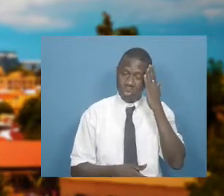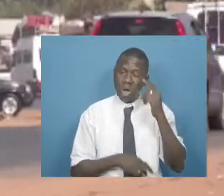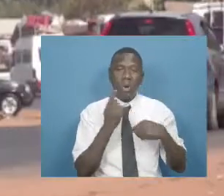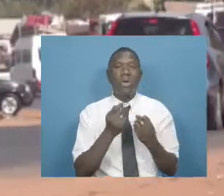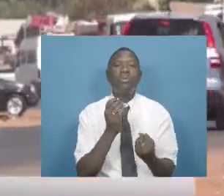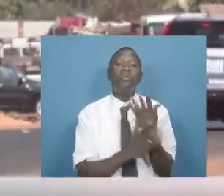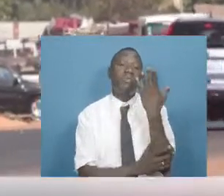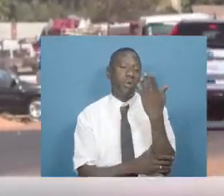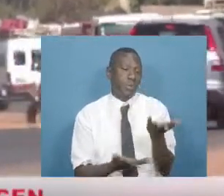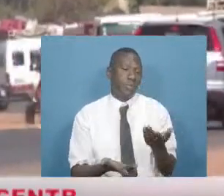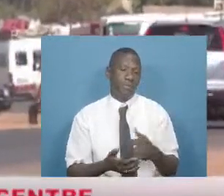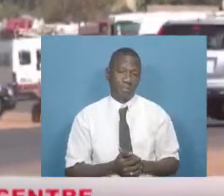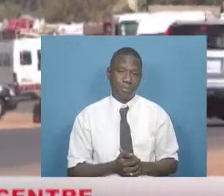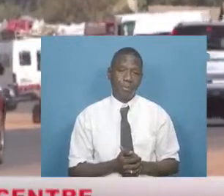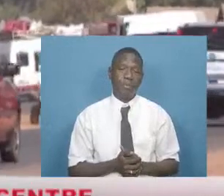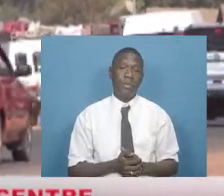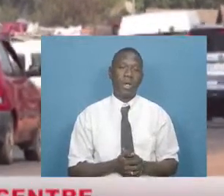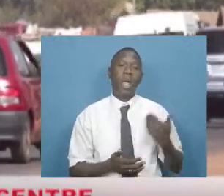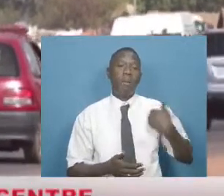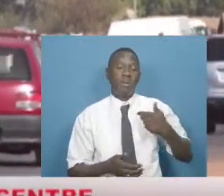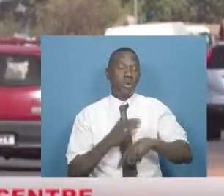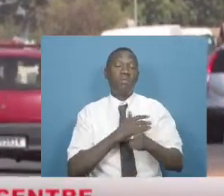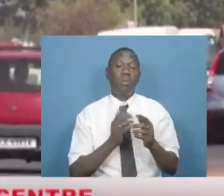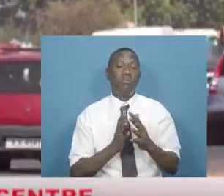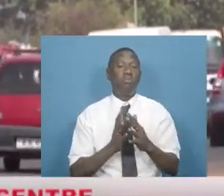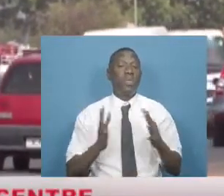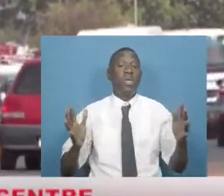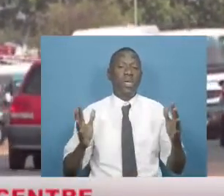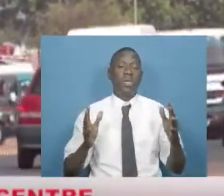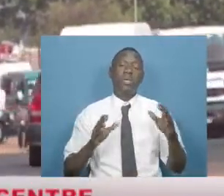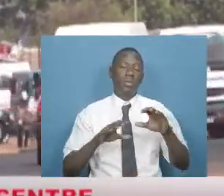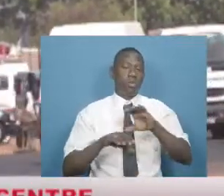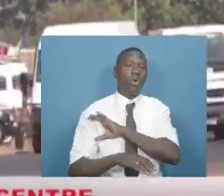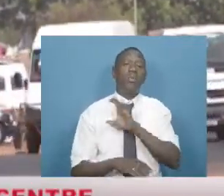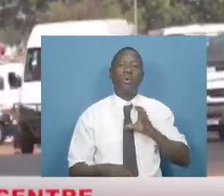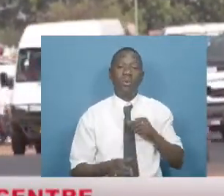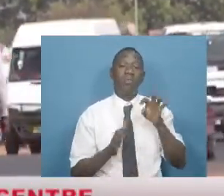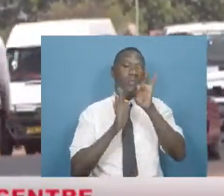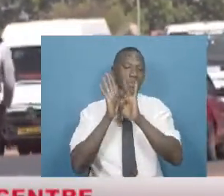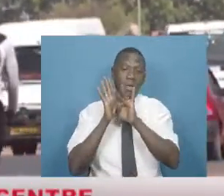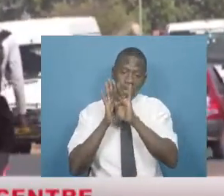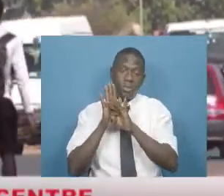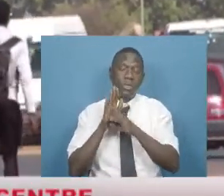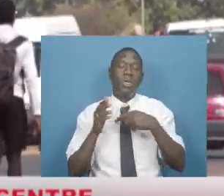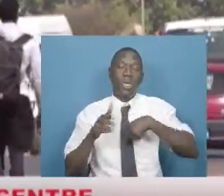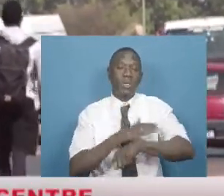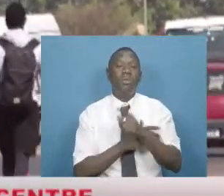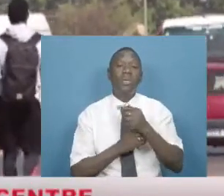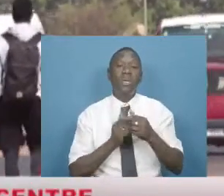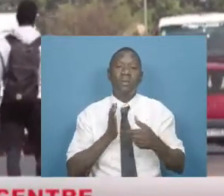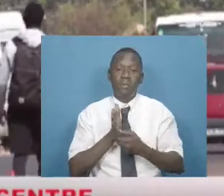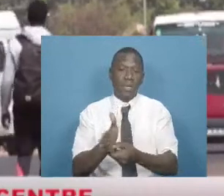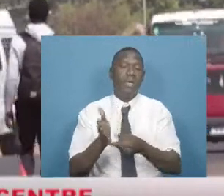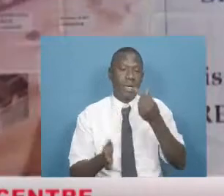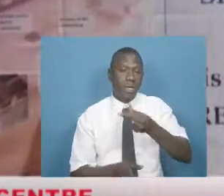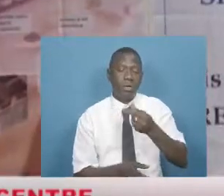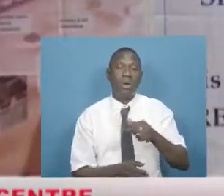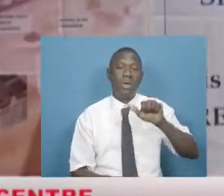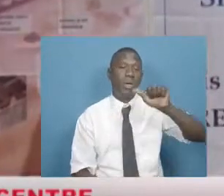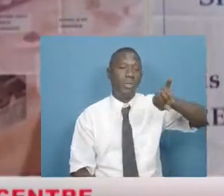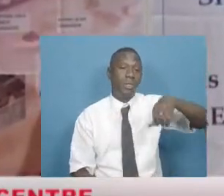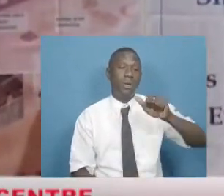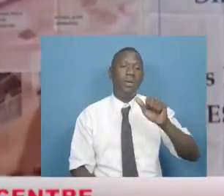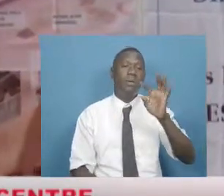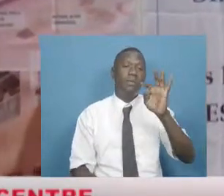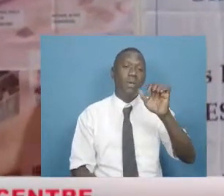story. Residents of the densely populated community of Farato, including the Alcalo Aja Fatu Sow,